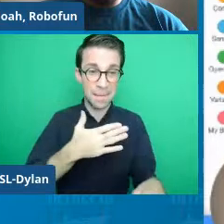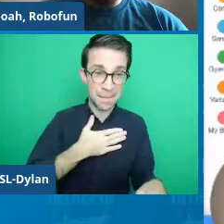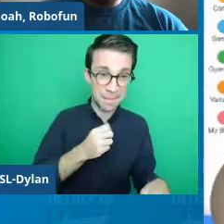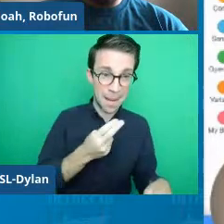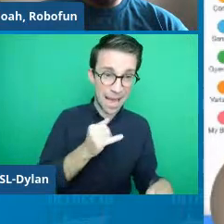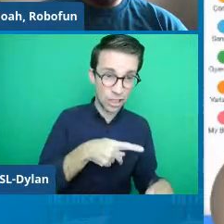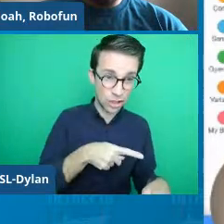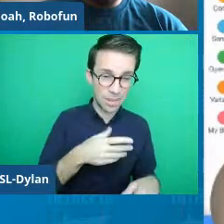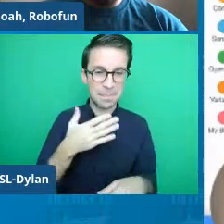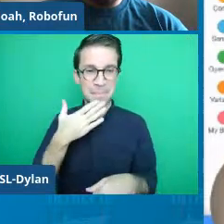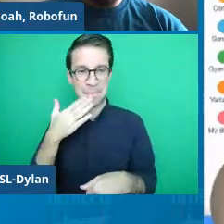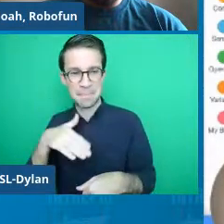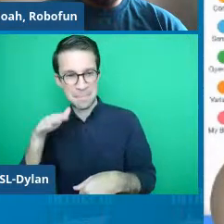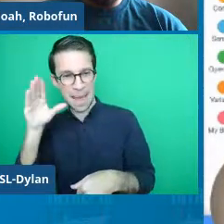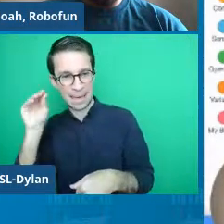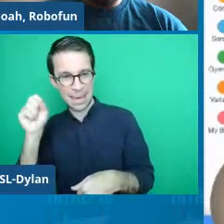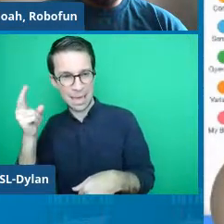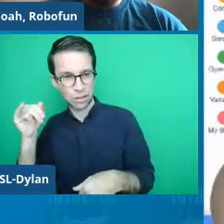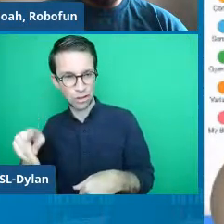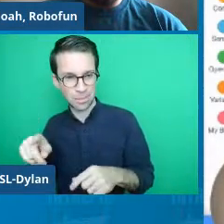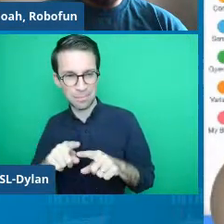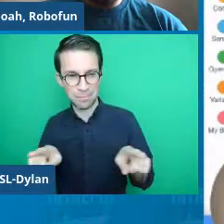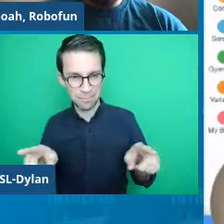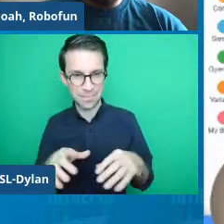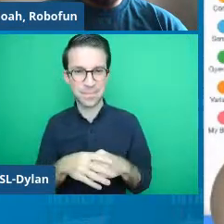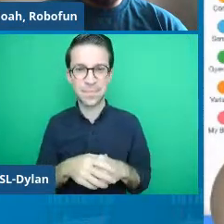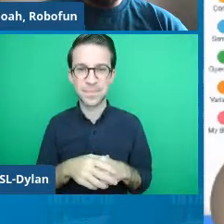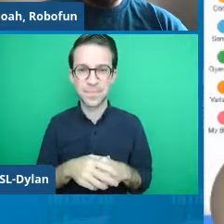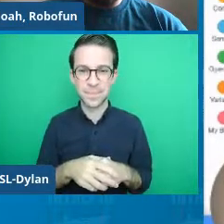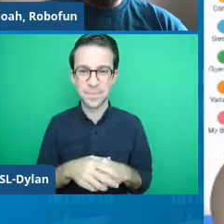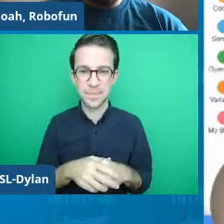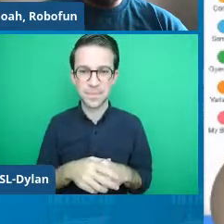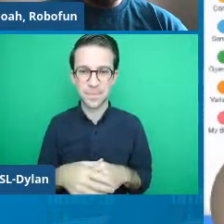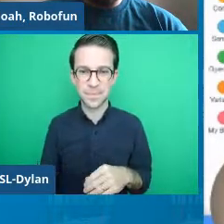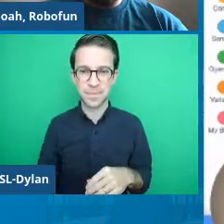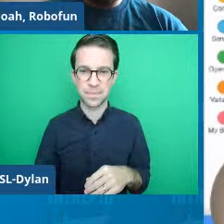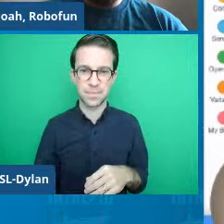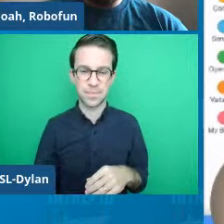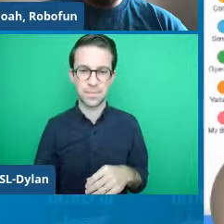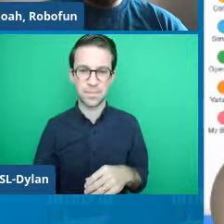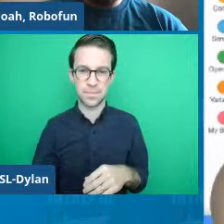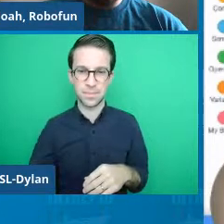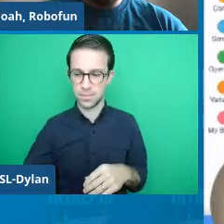Can name this bad guy laser, big guy laser,